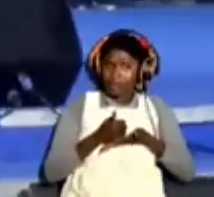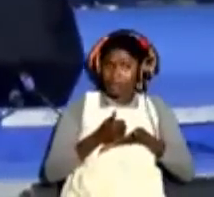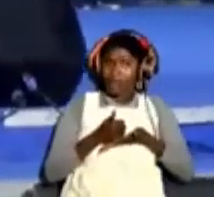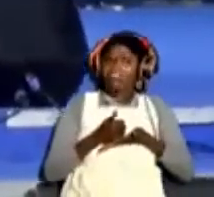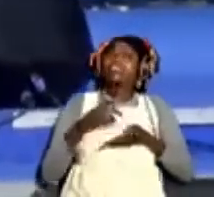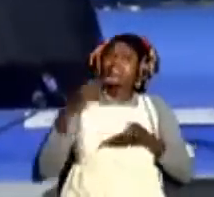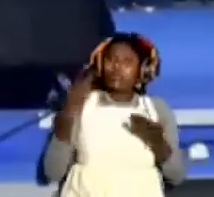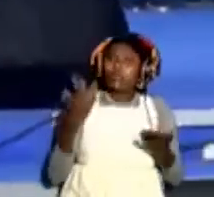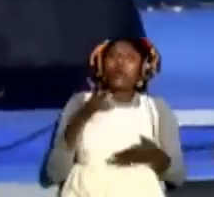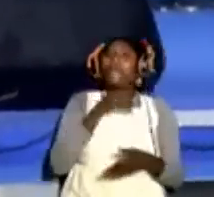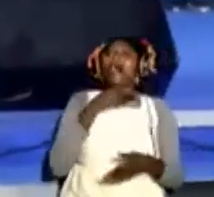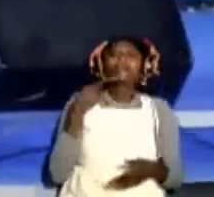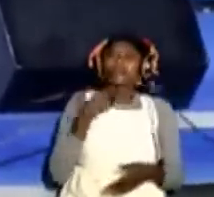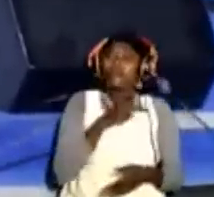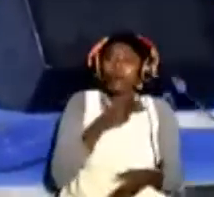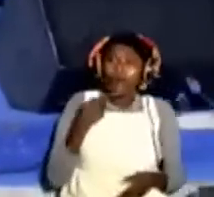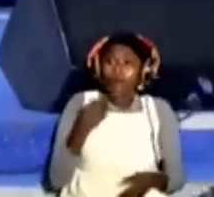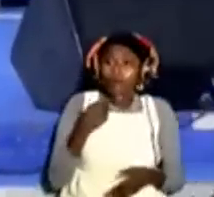Hey, pastor."